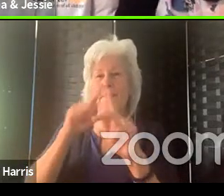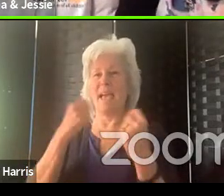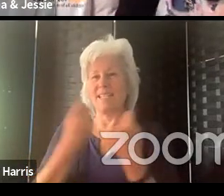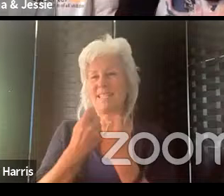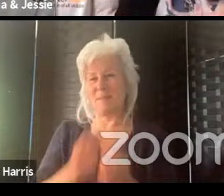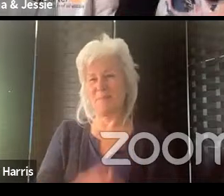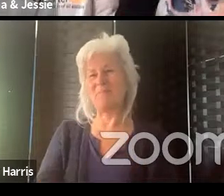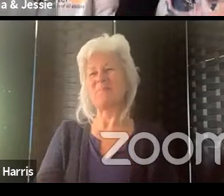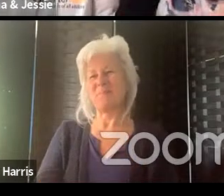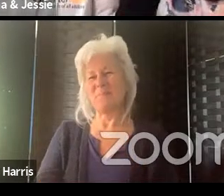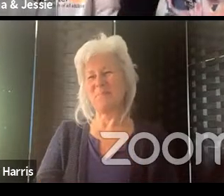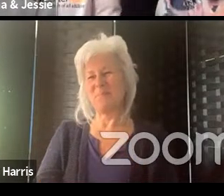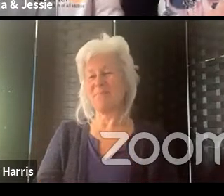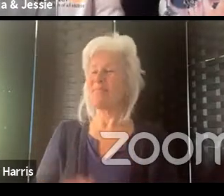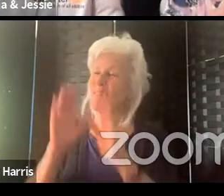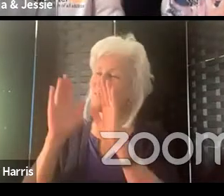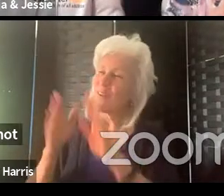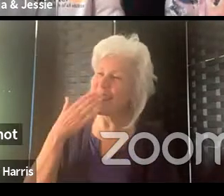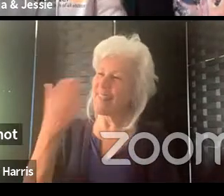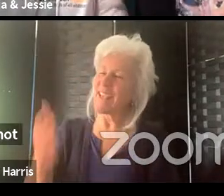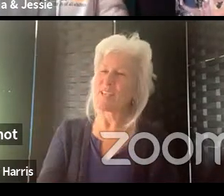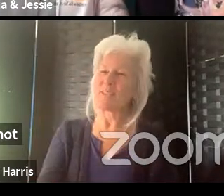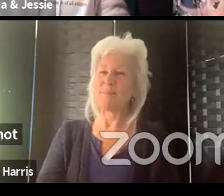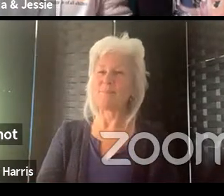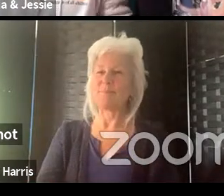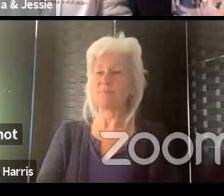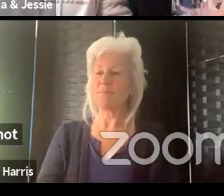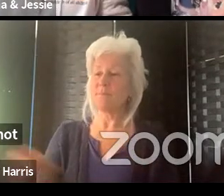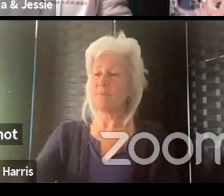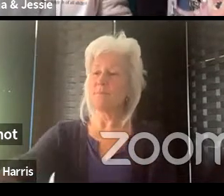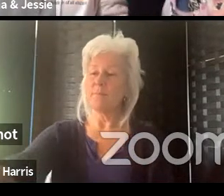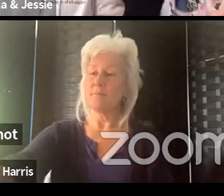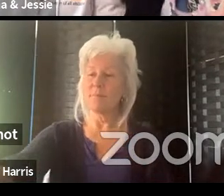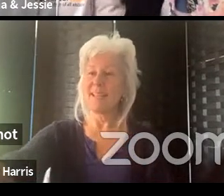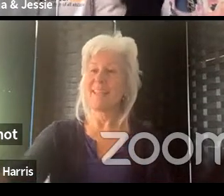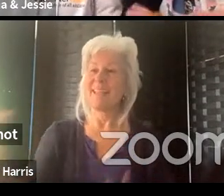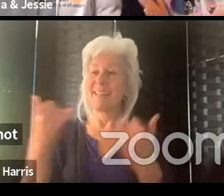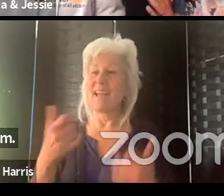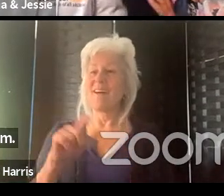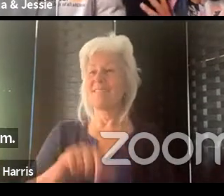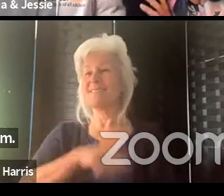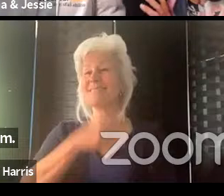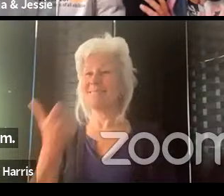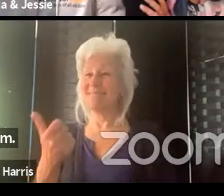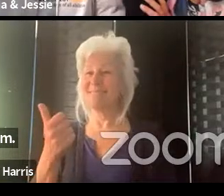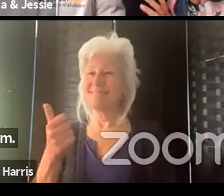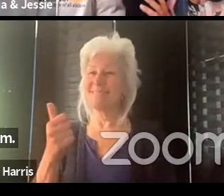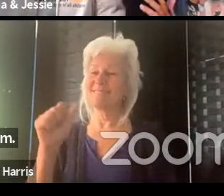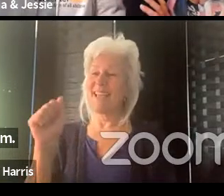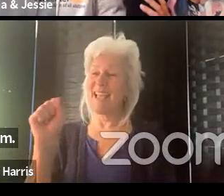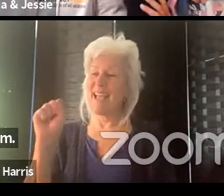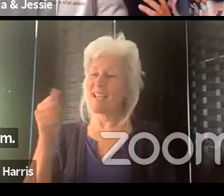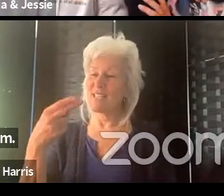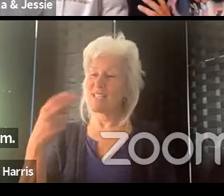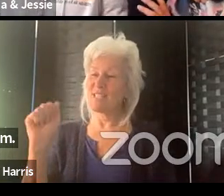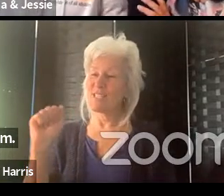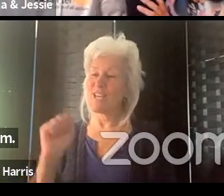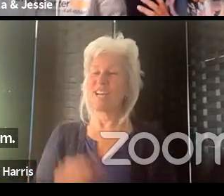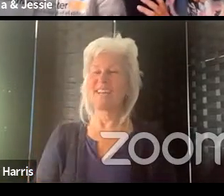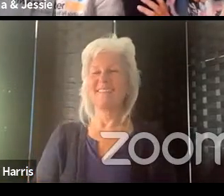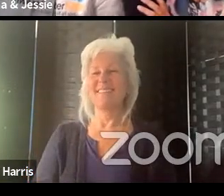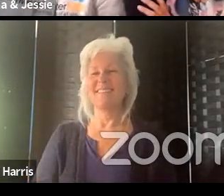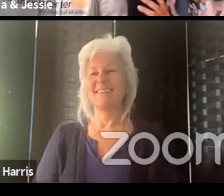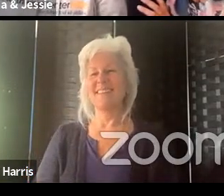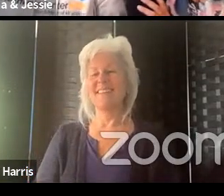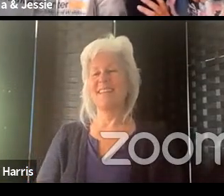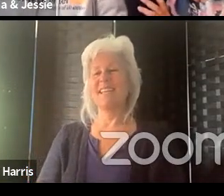Wonderful. Thank you so much, Jesse. And you can stay unmuted because I'm actually, the next question is going to be for Asha.